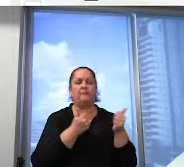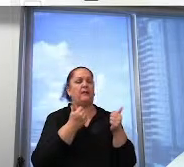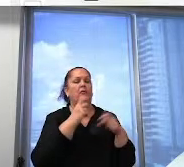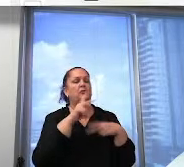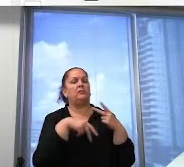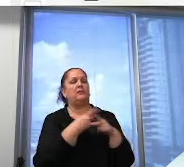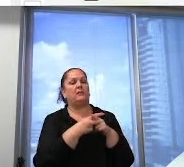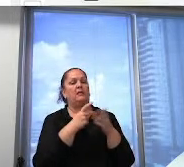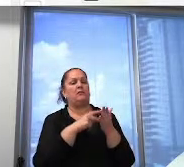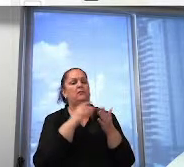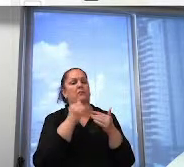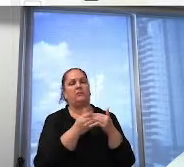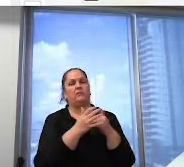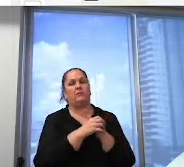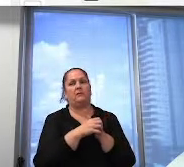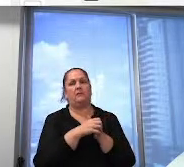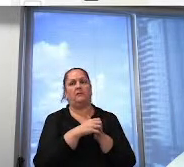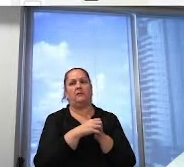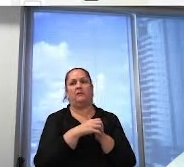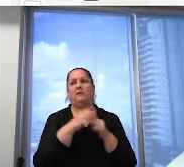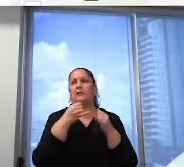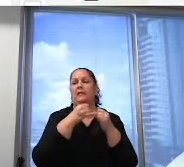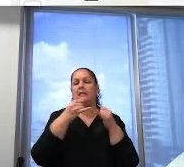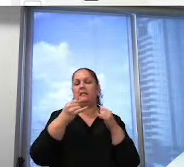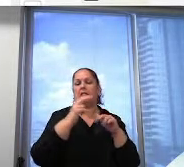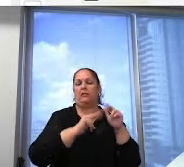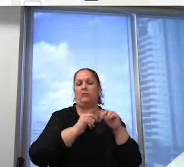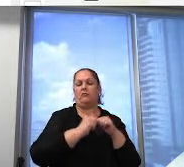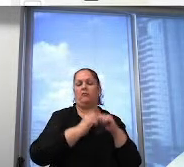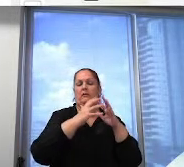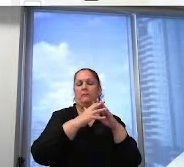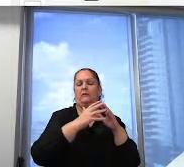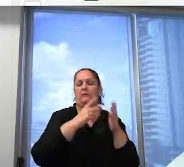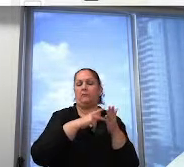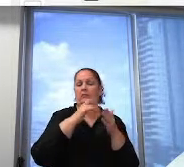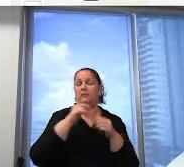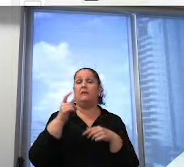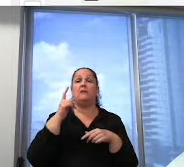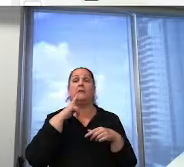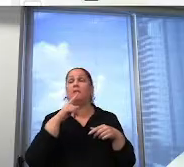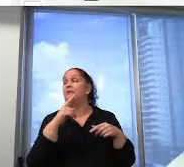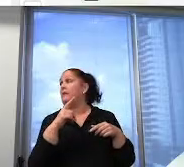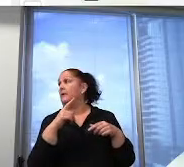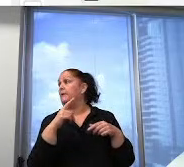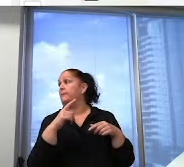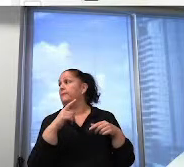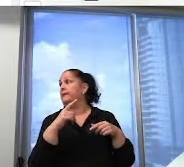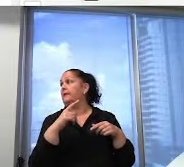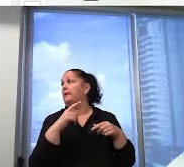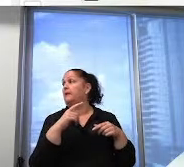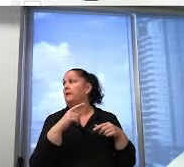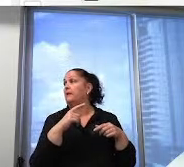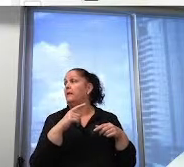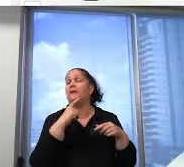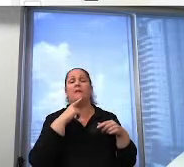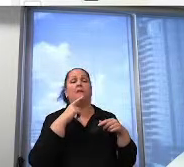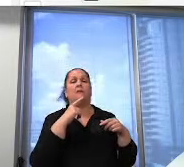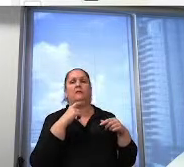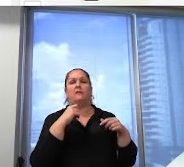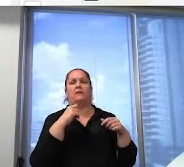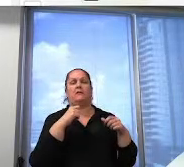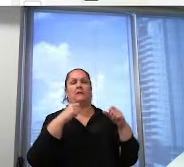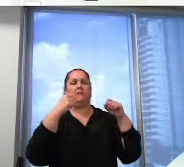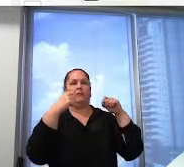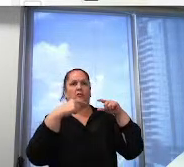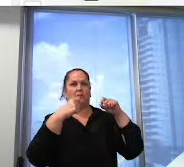prefer. Well, which types of projects at least? These are line rebuild projects. So for a transmission, I was going to start there.